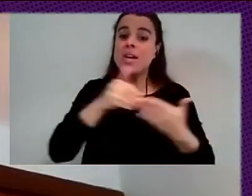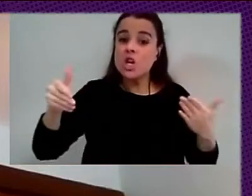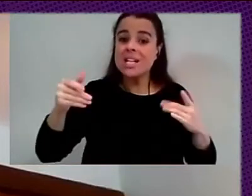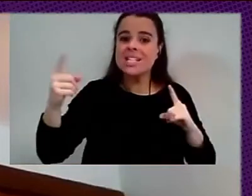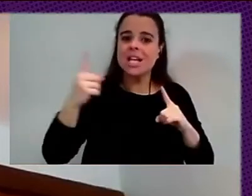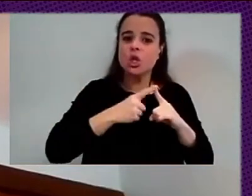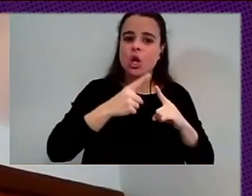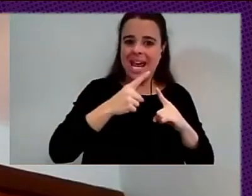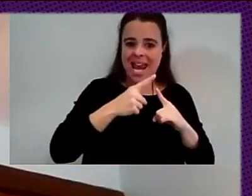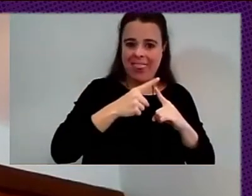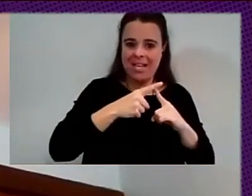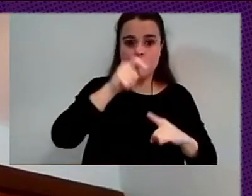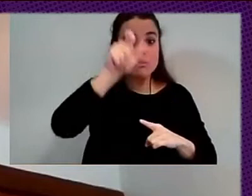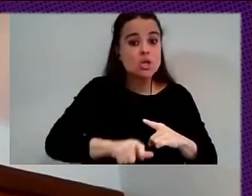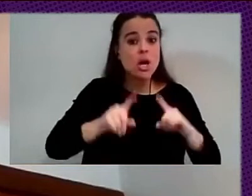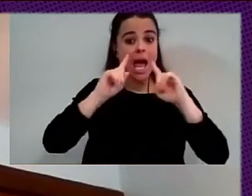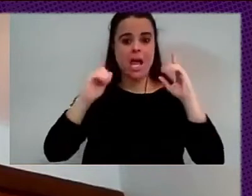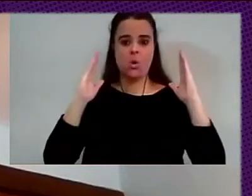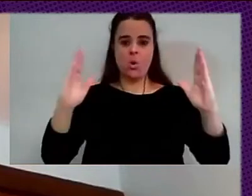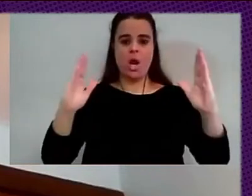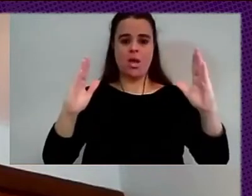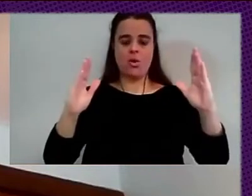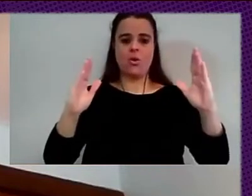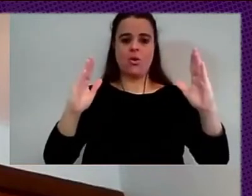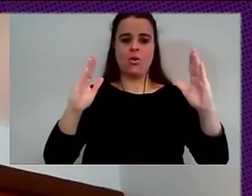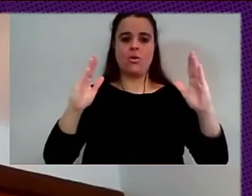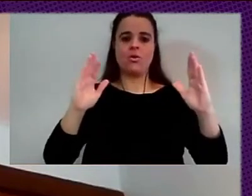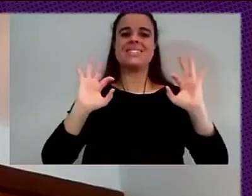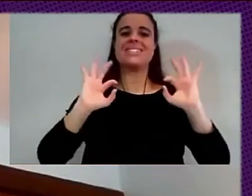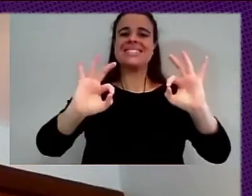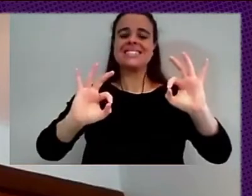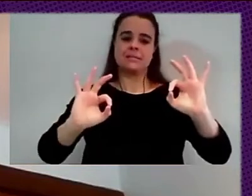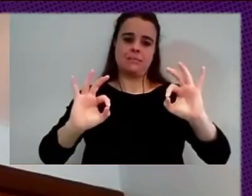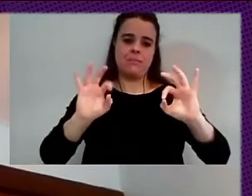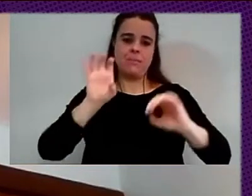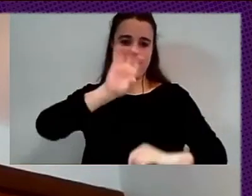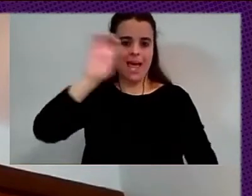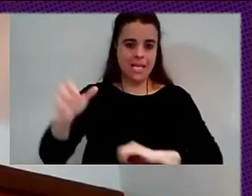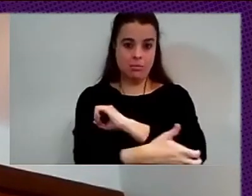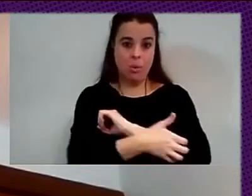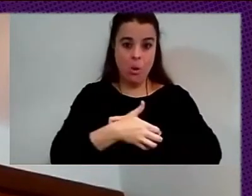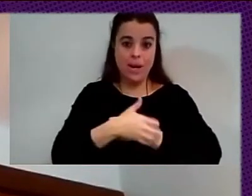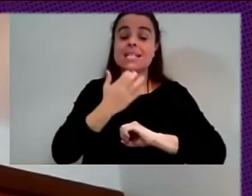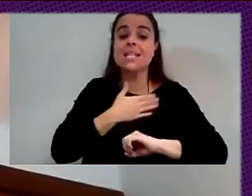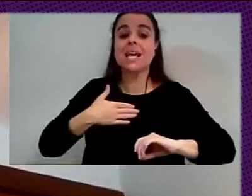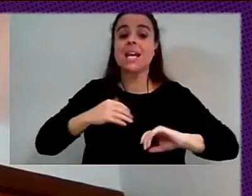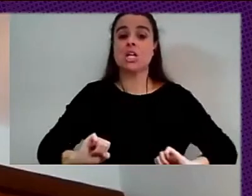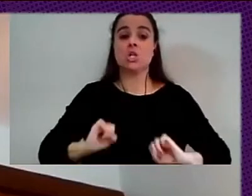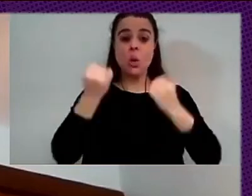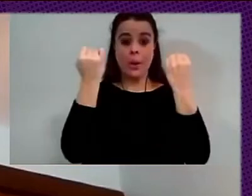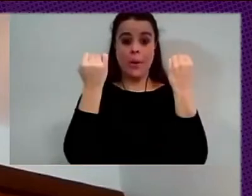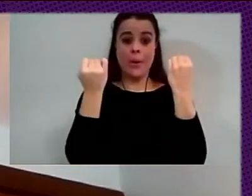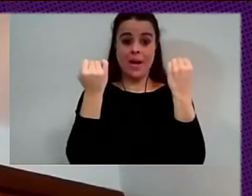to survive humanly, you need about 1.5 tons per person per year. And the sustainable level is